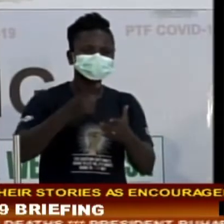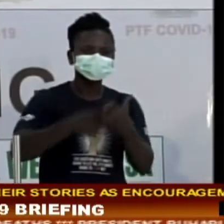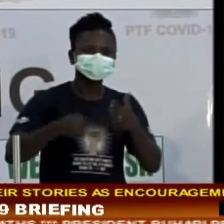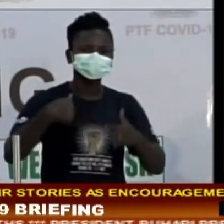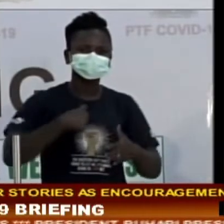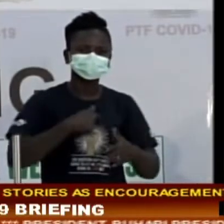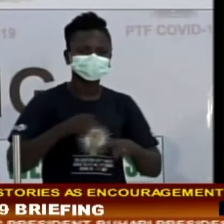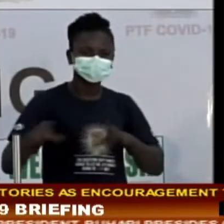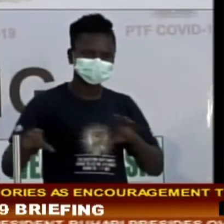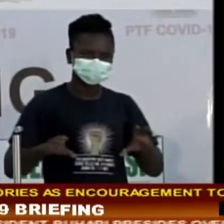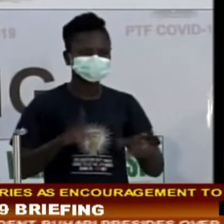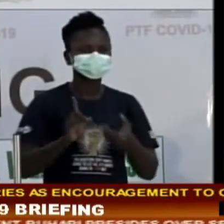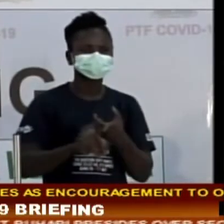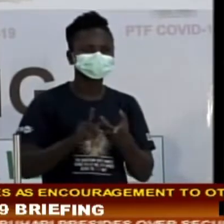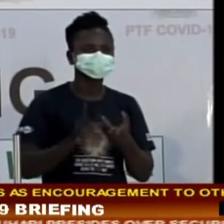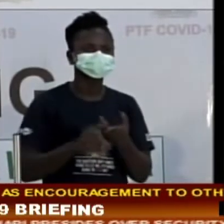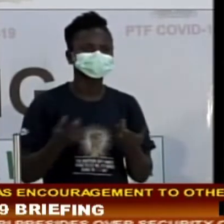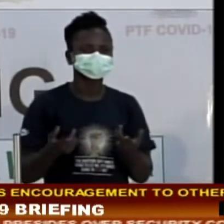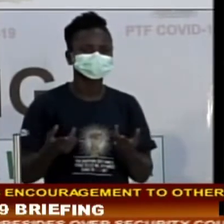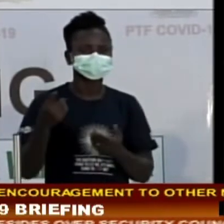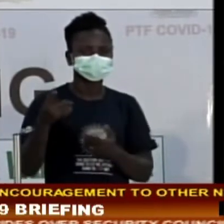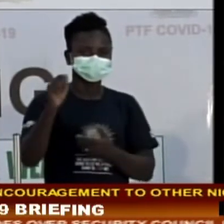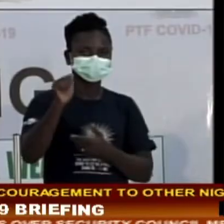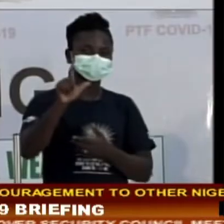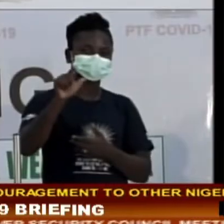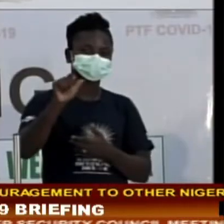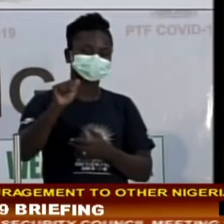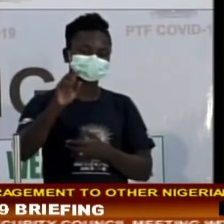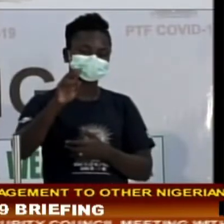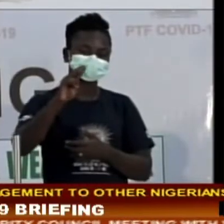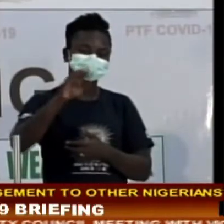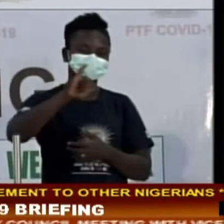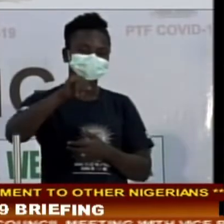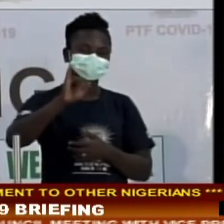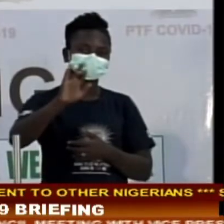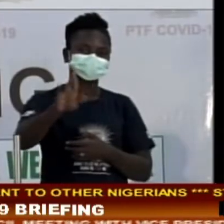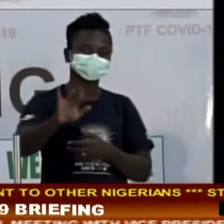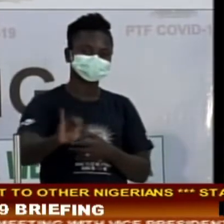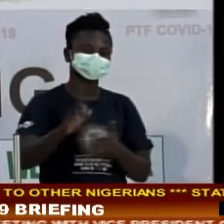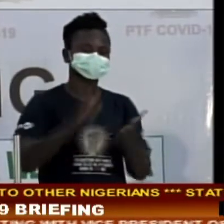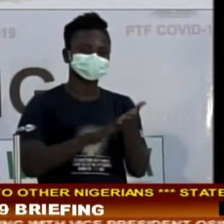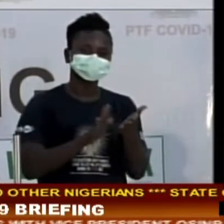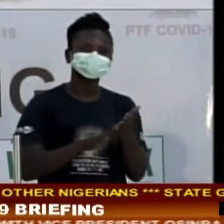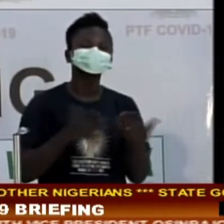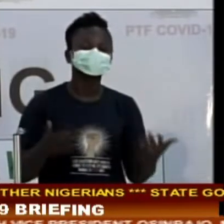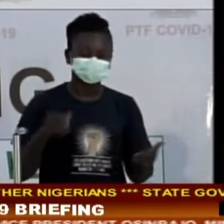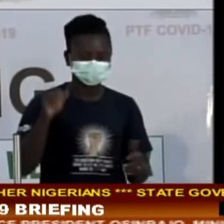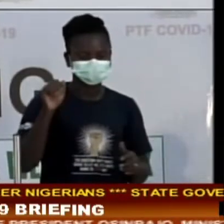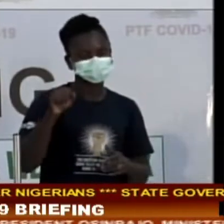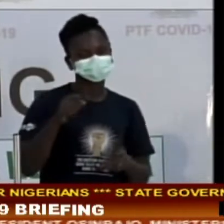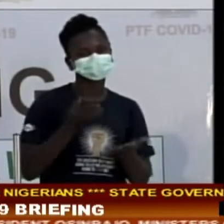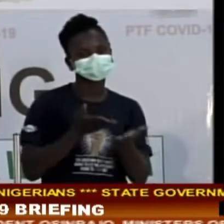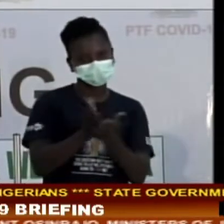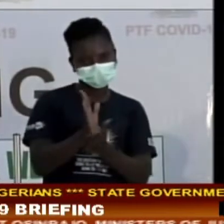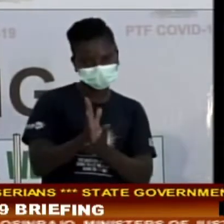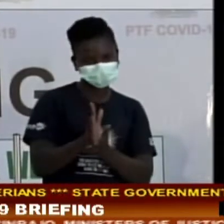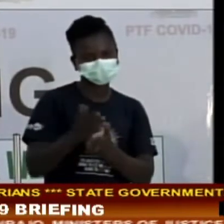Sanga schools indeed you're correct over 157 such schools